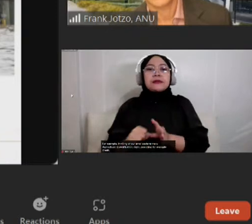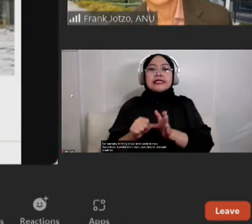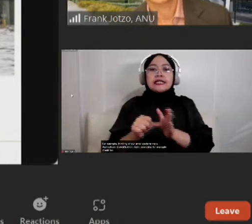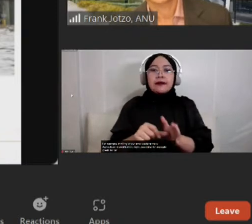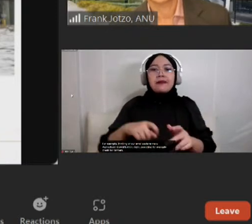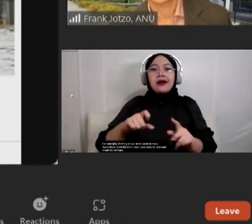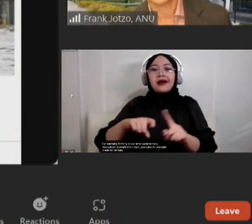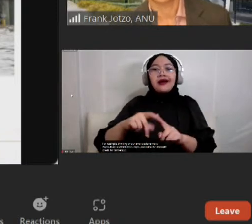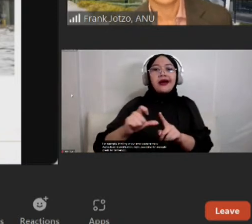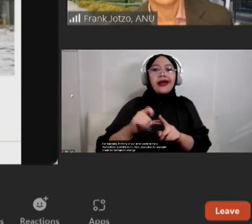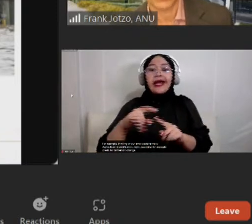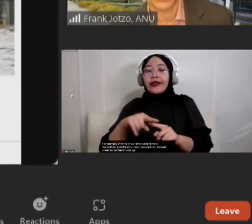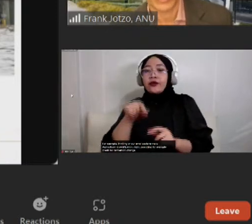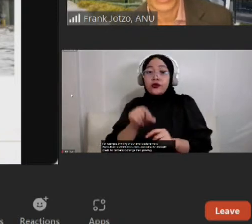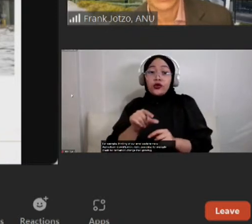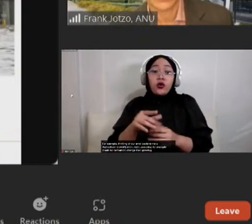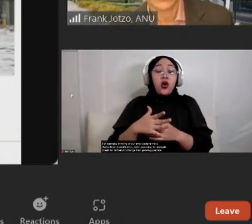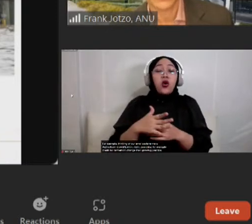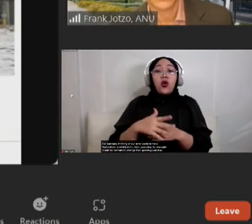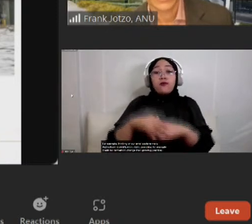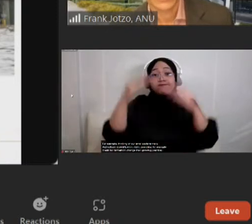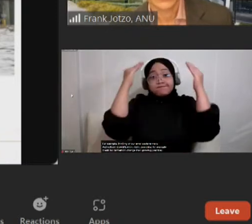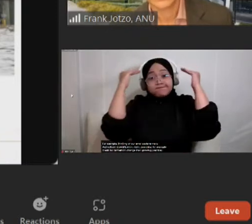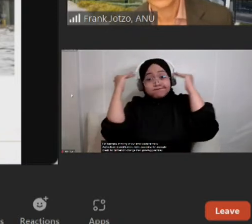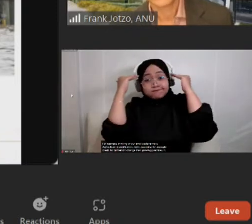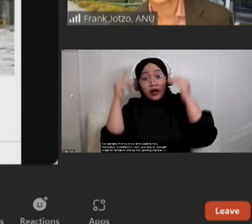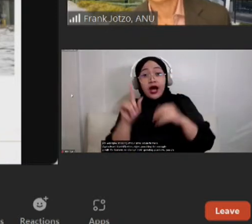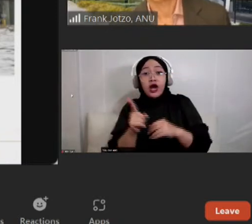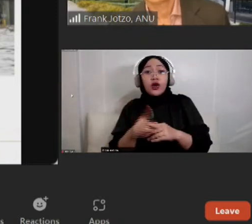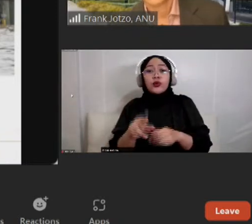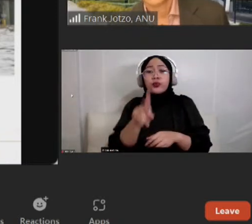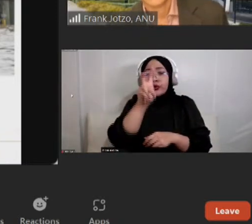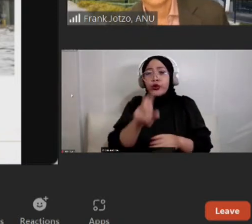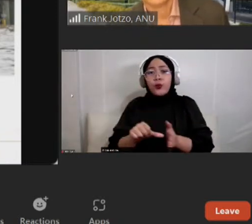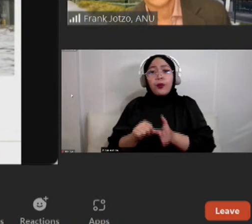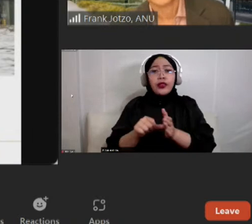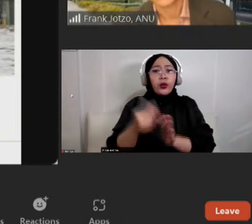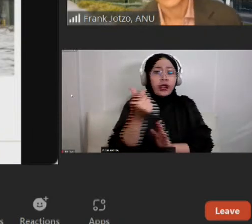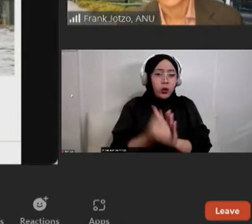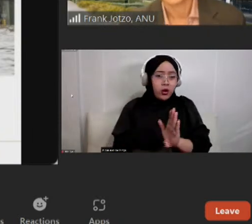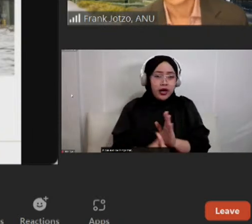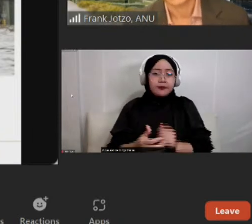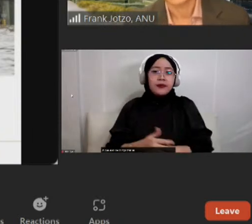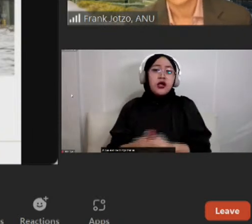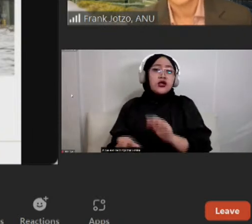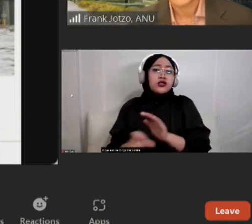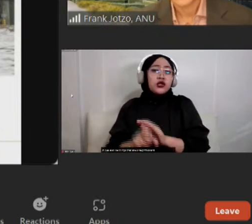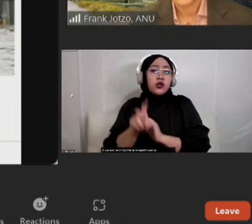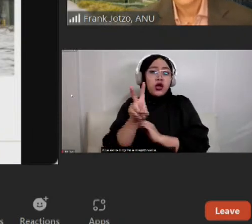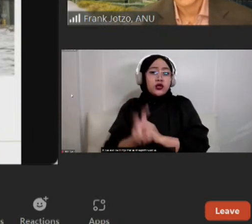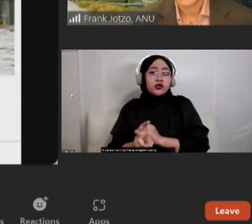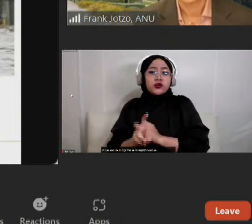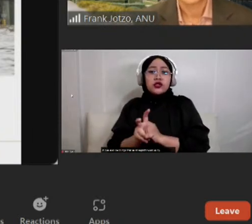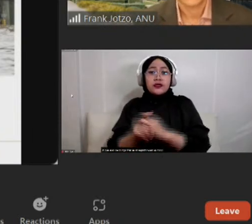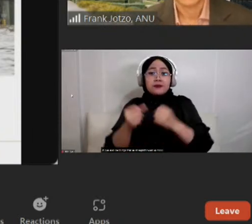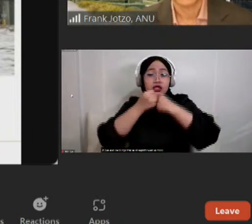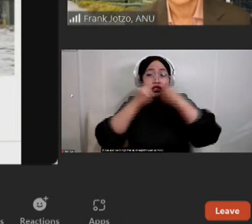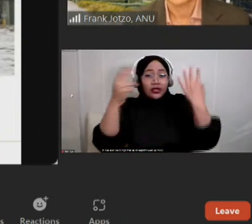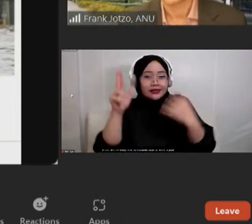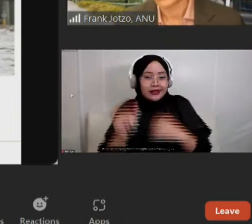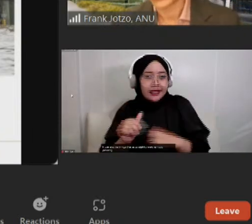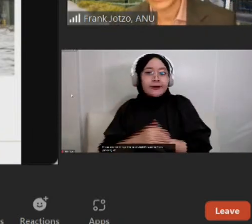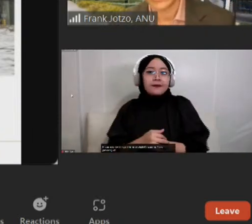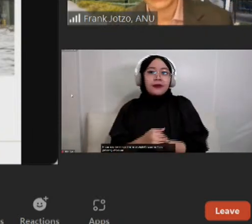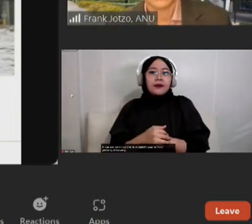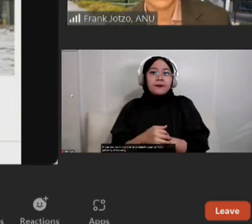for farmers to change their growing practices. It can also be things that are as straightforward as